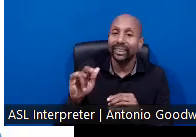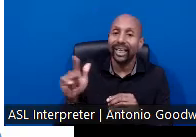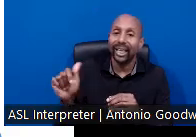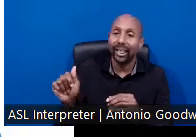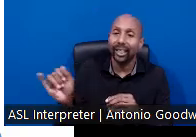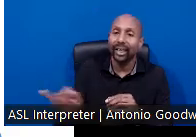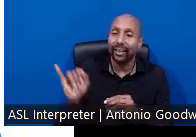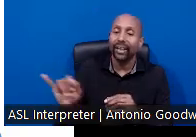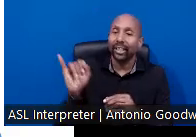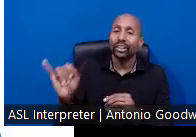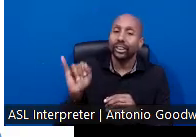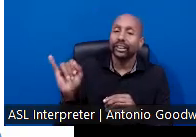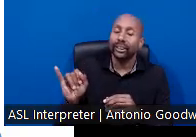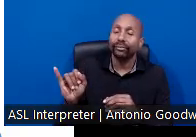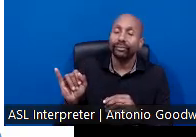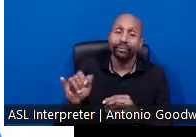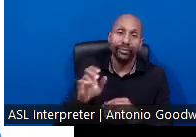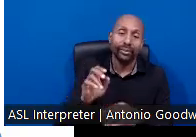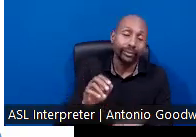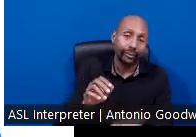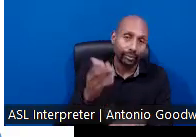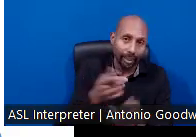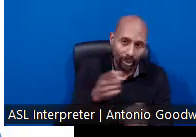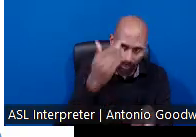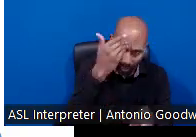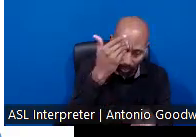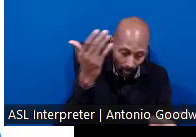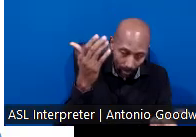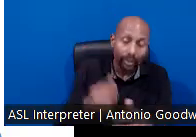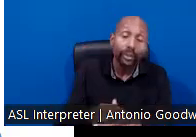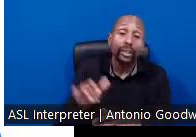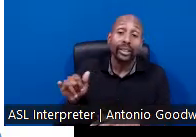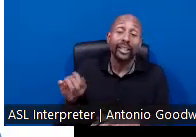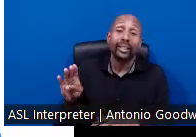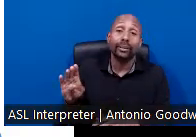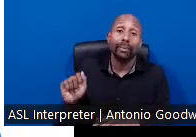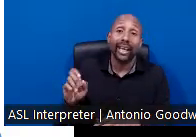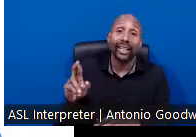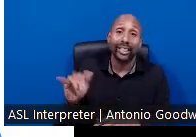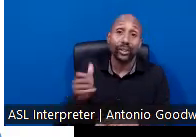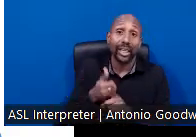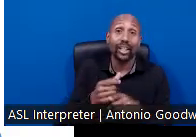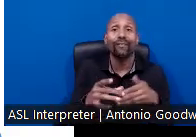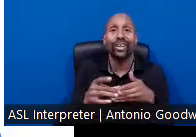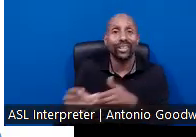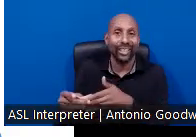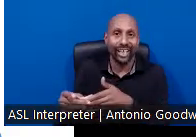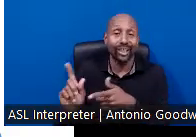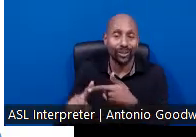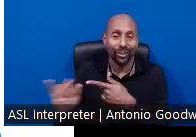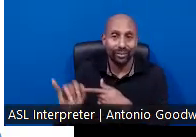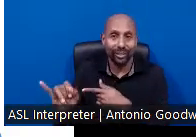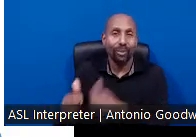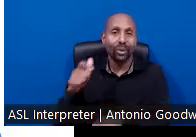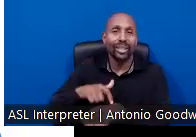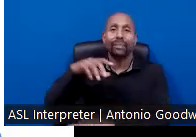infection called Klebsiella. It is a bacteria that can lead to infection, and it's typically found in hospital